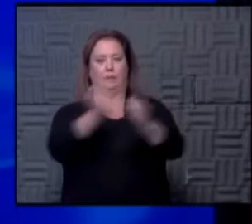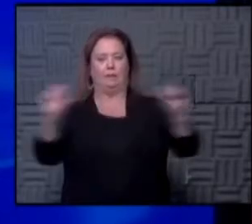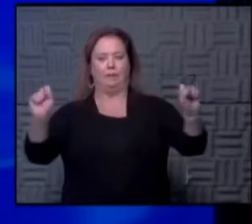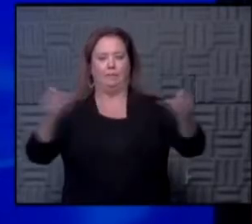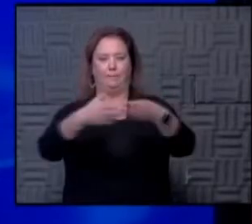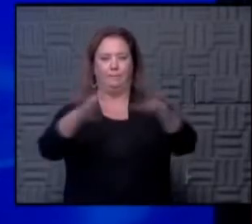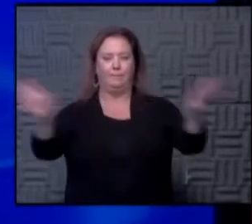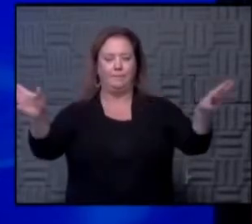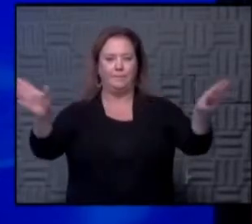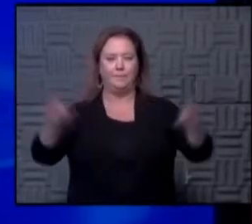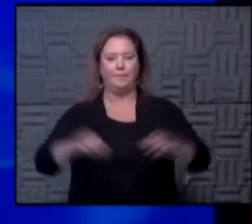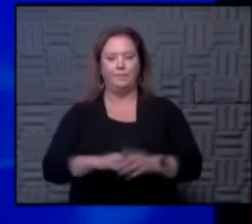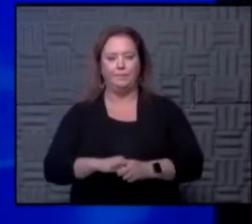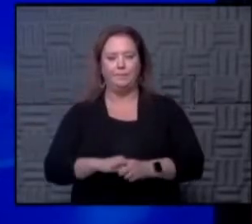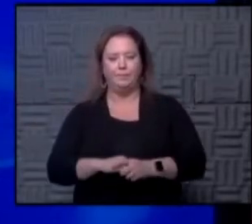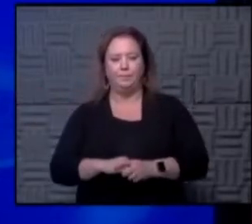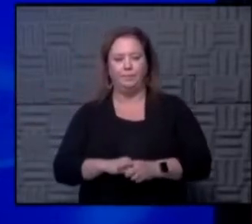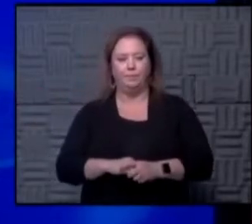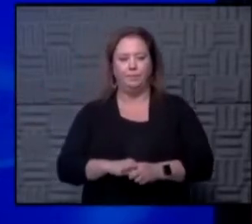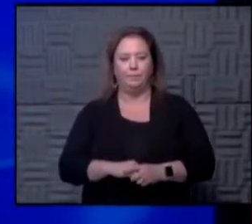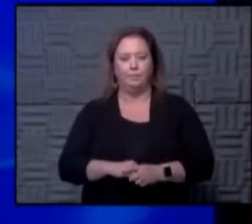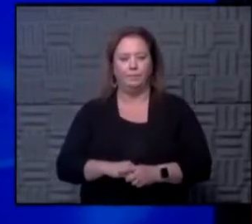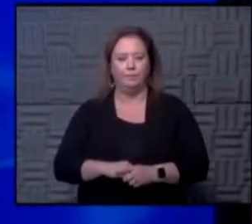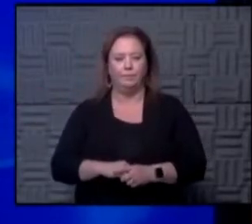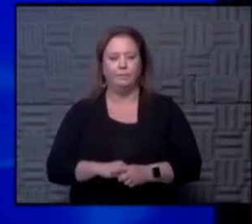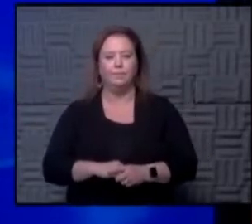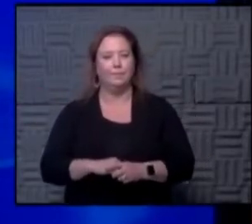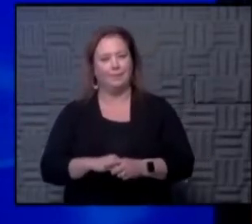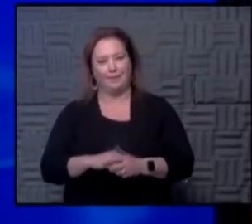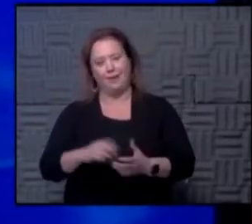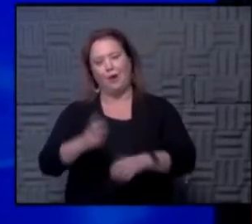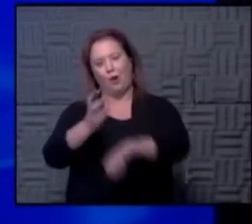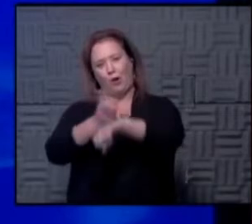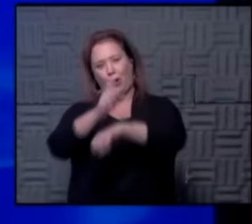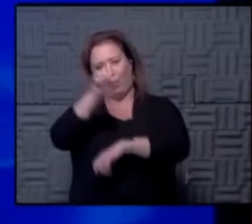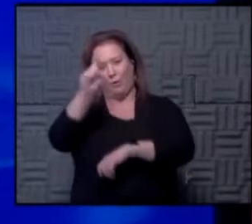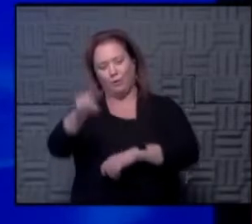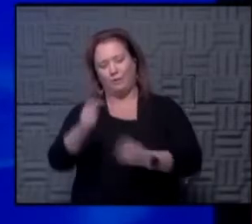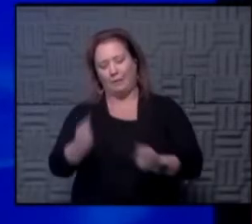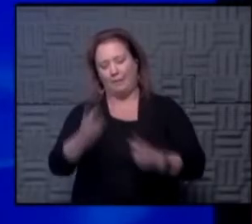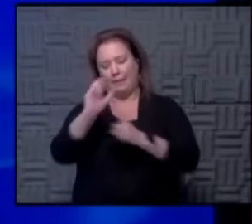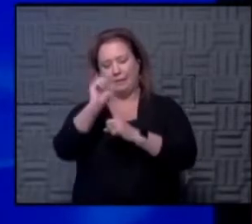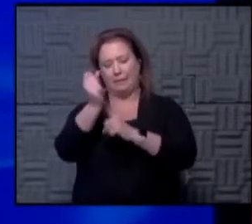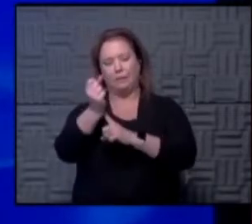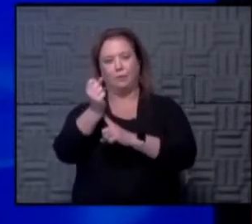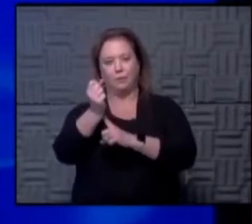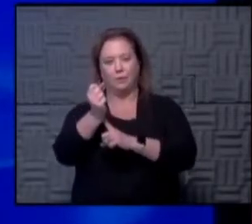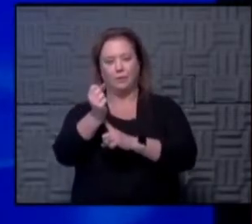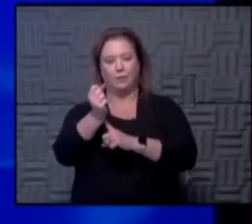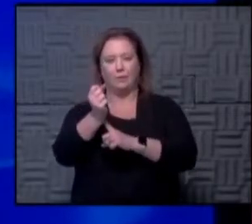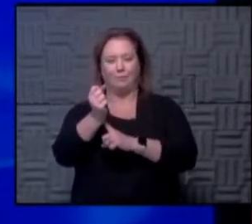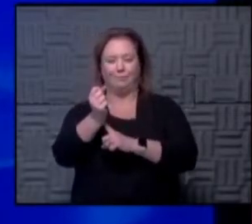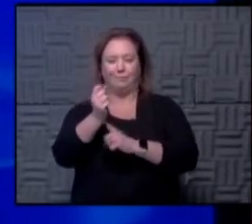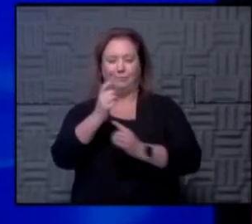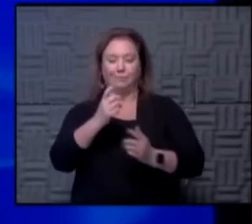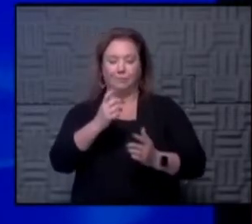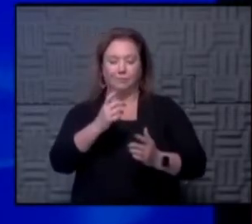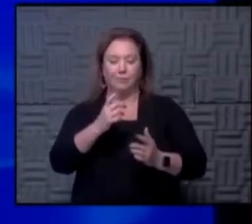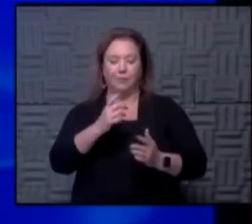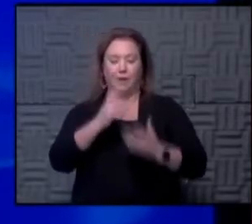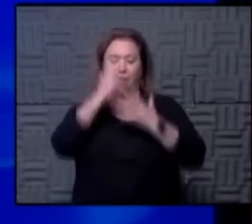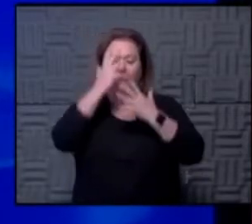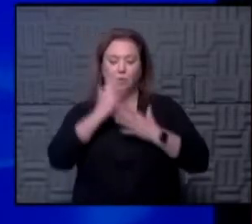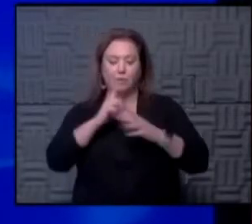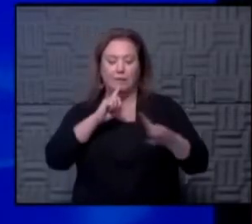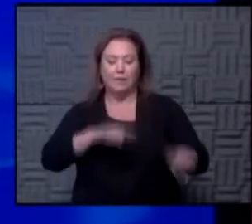So I know hard questions, lots of scenarios. Unfortunately, the answer is usually the same in all of